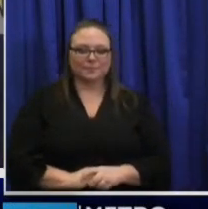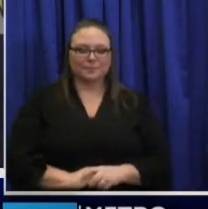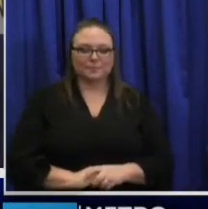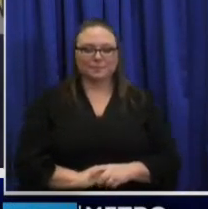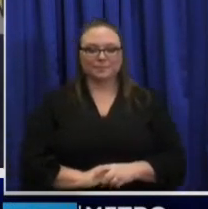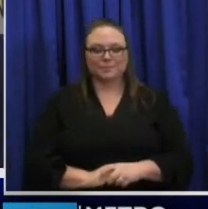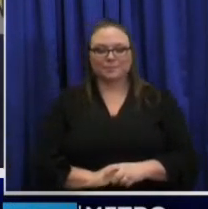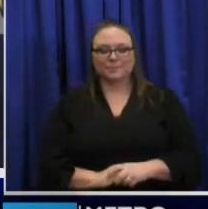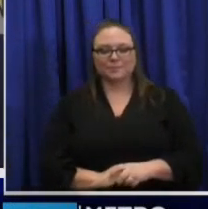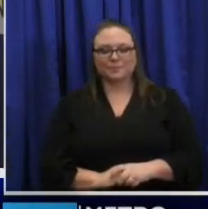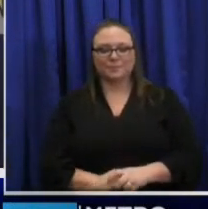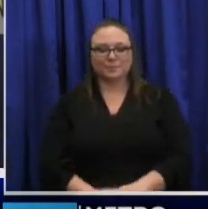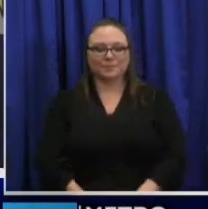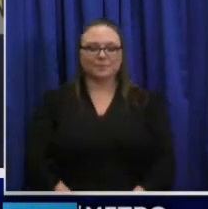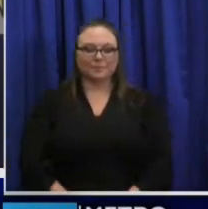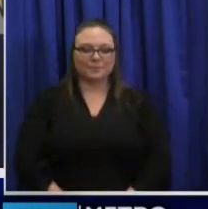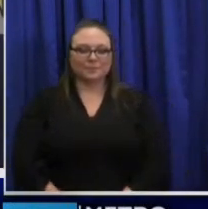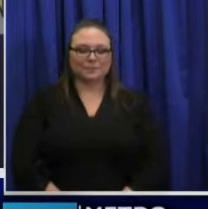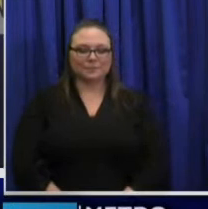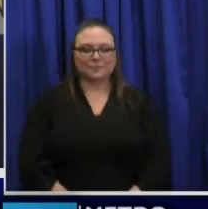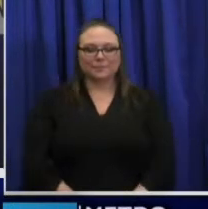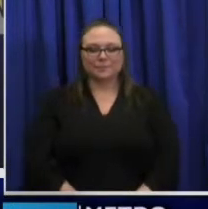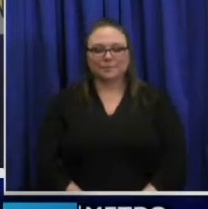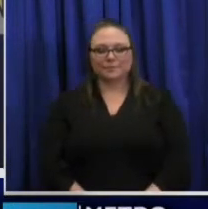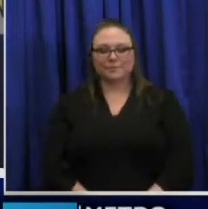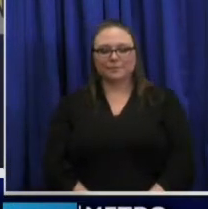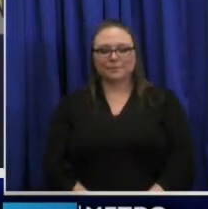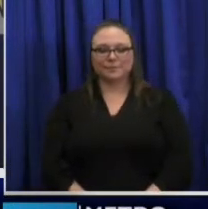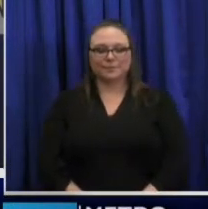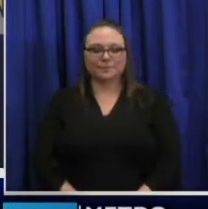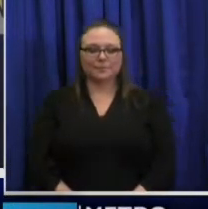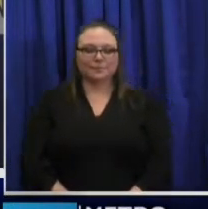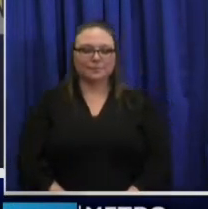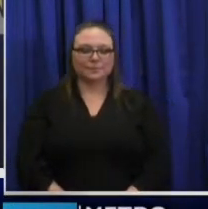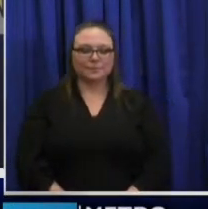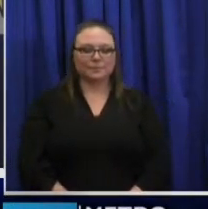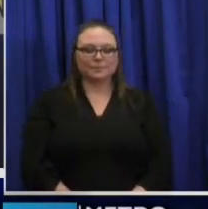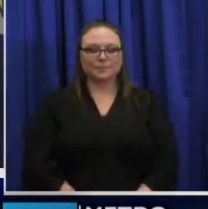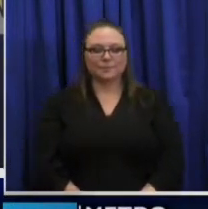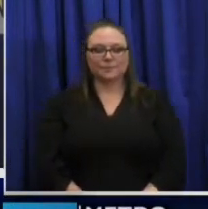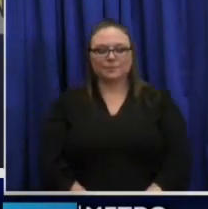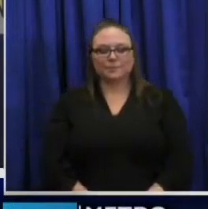disponibles llamando a la línea directa de COVID-19 en el